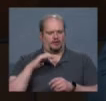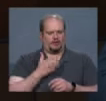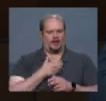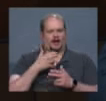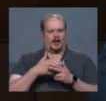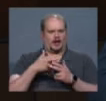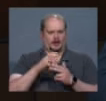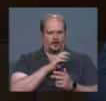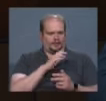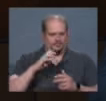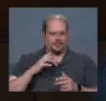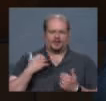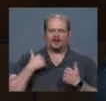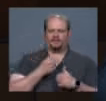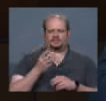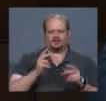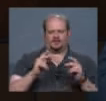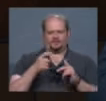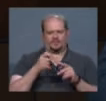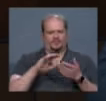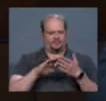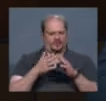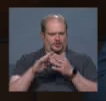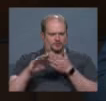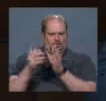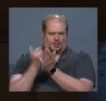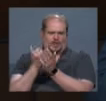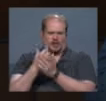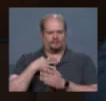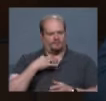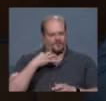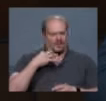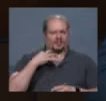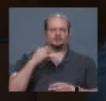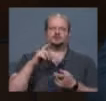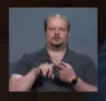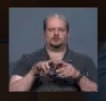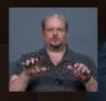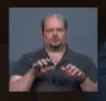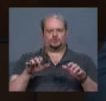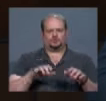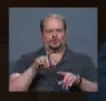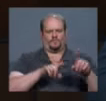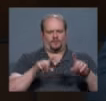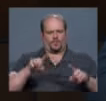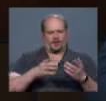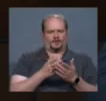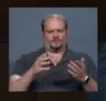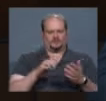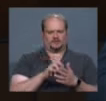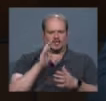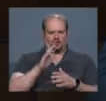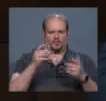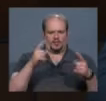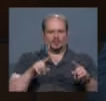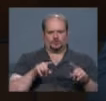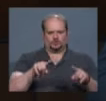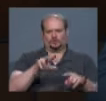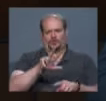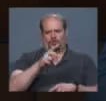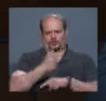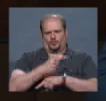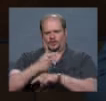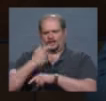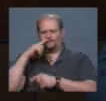our committee. We have several people from the community who've helped to volunteer to to do the variety of things that are going to be done over the 3 days